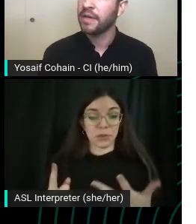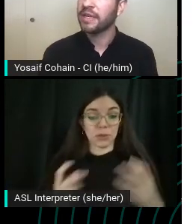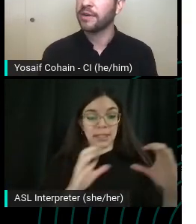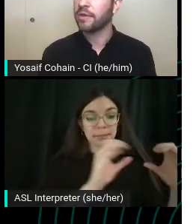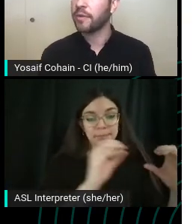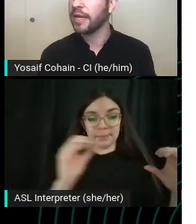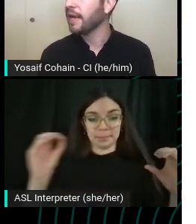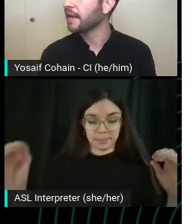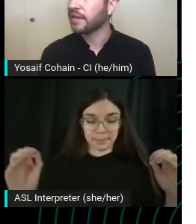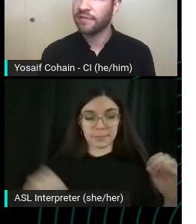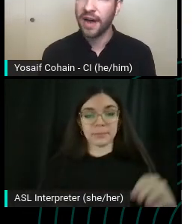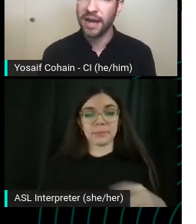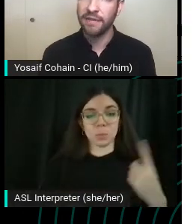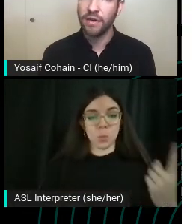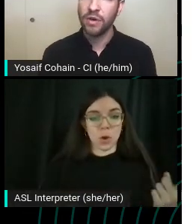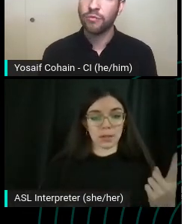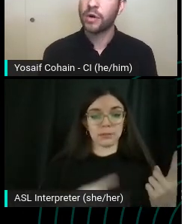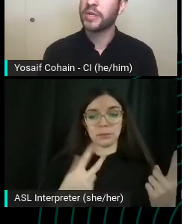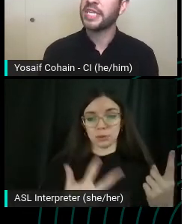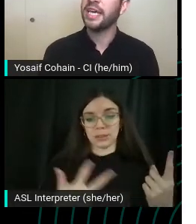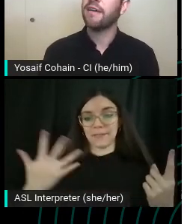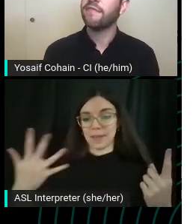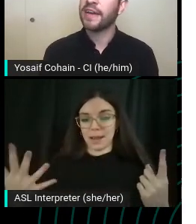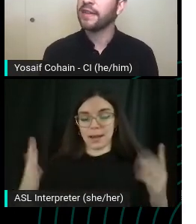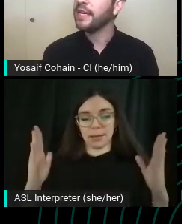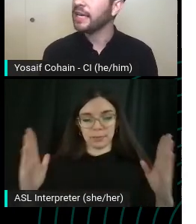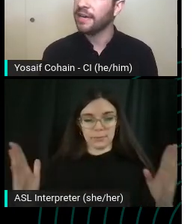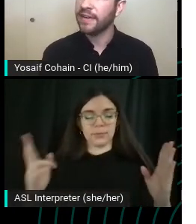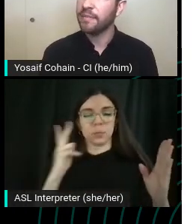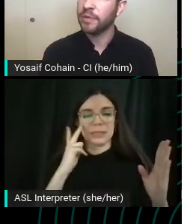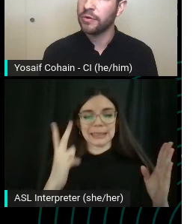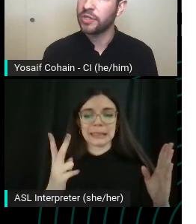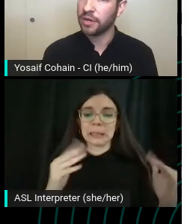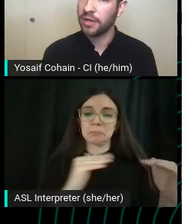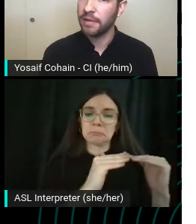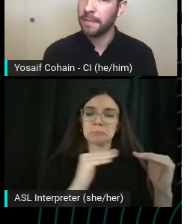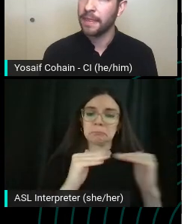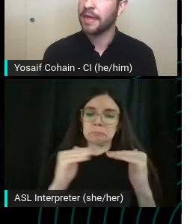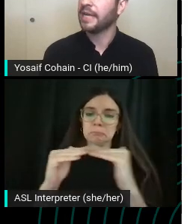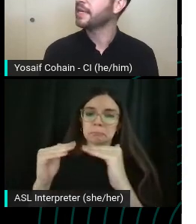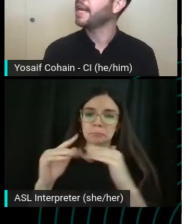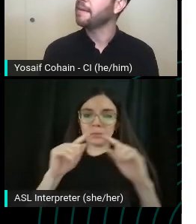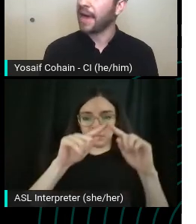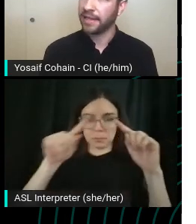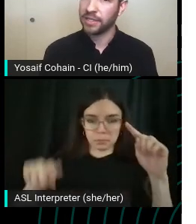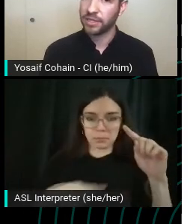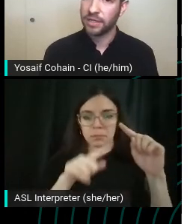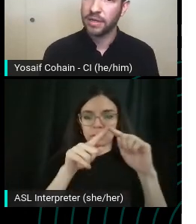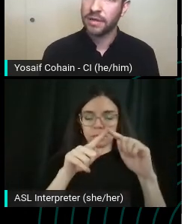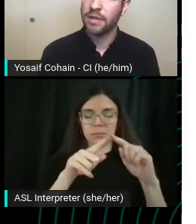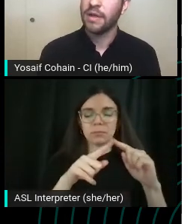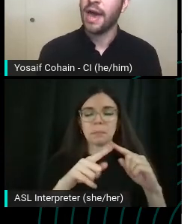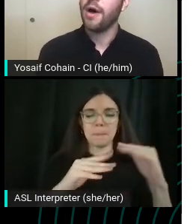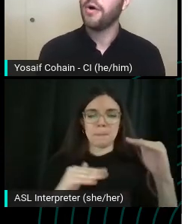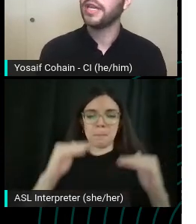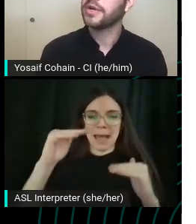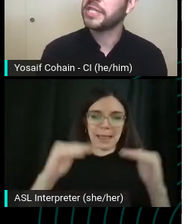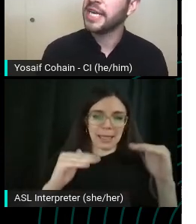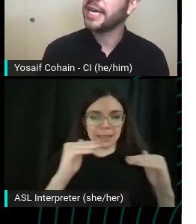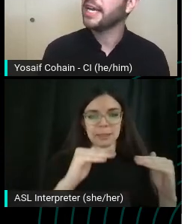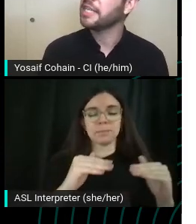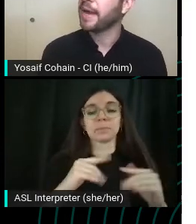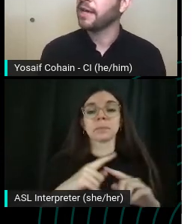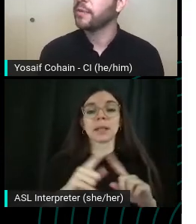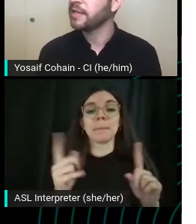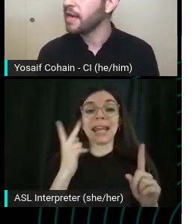1, year 3, and year 5, where we're seeing a fairly even blue circle indicating balance, only we're